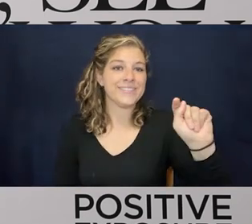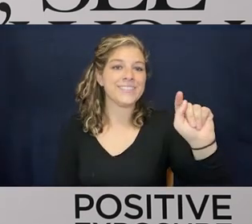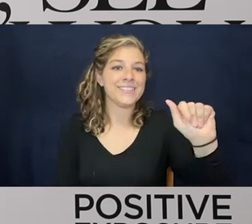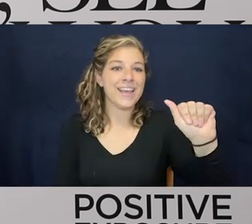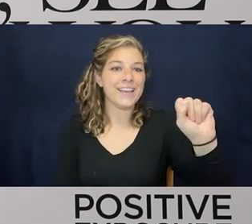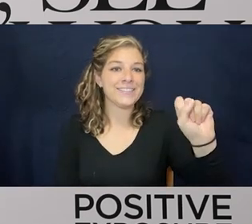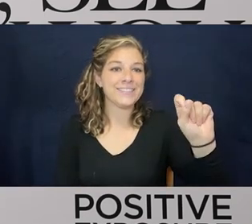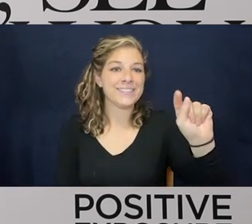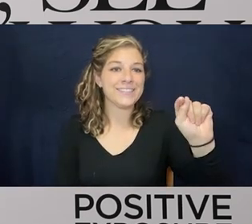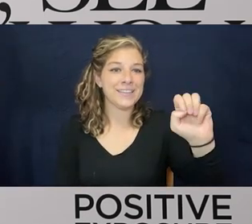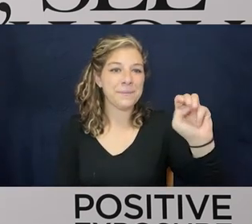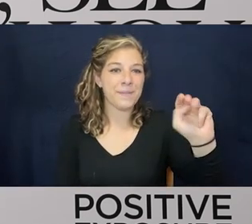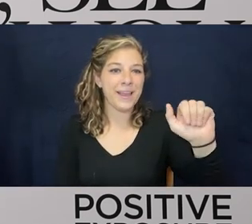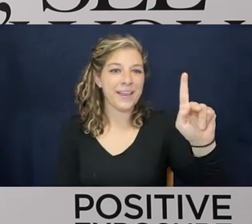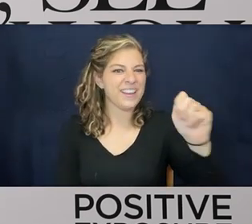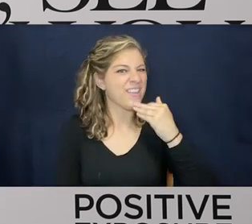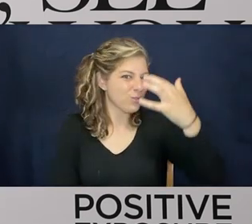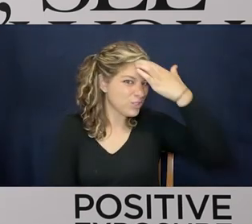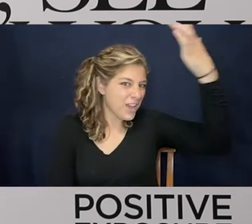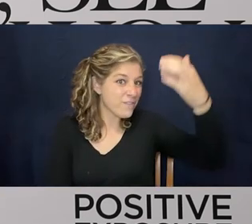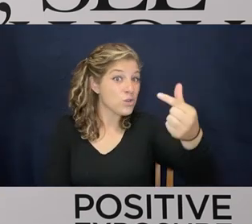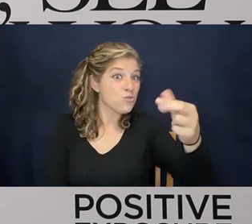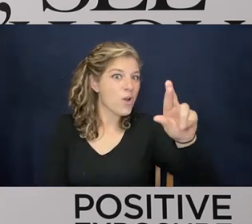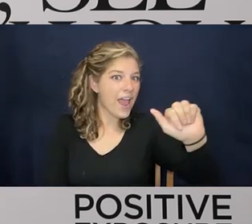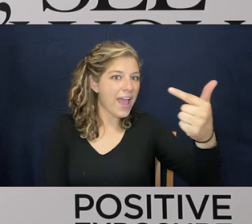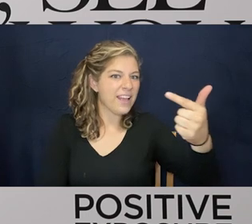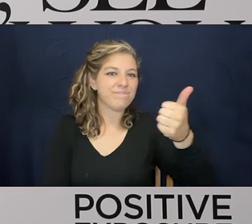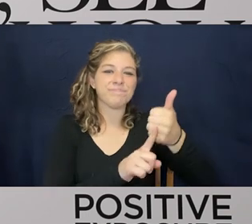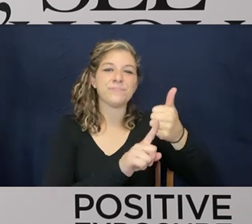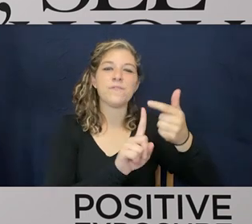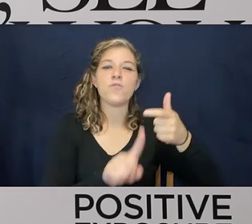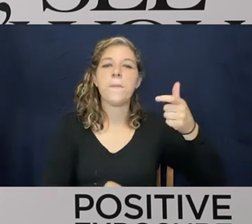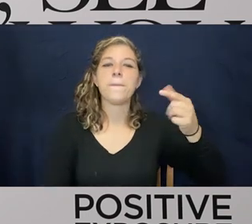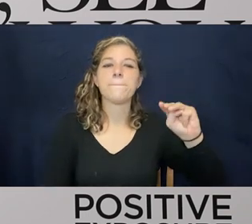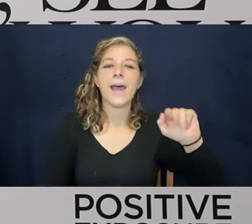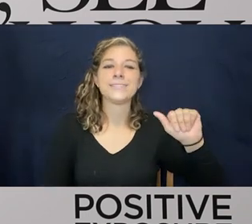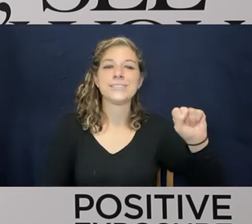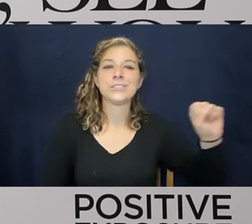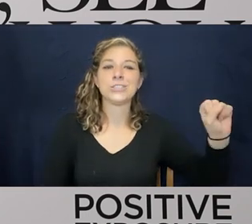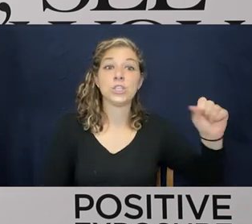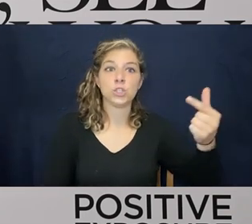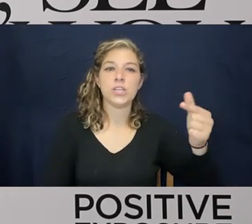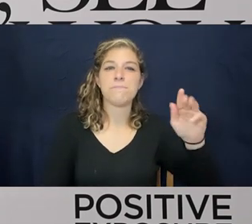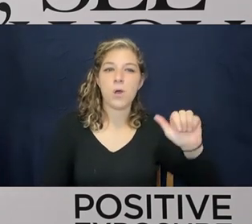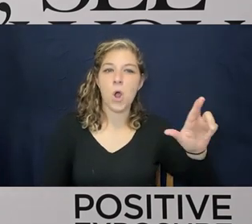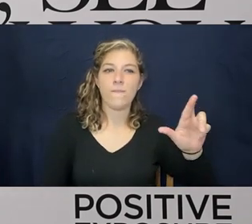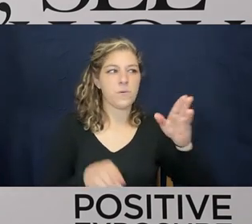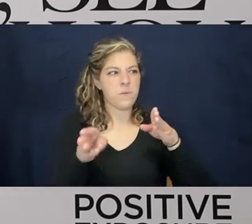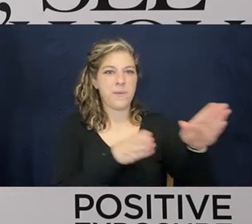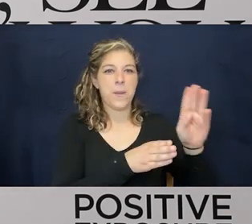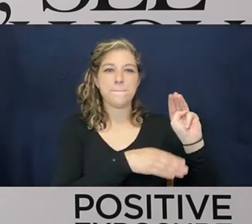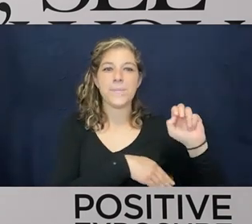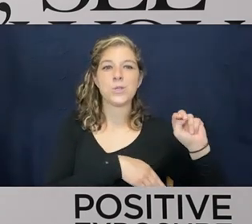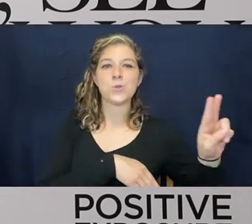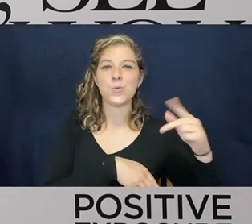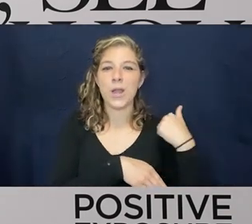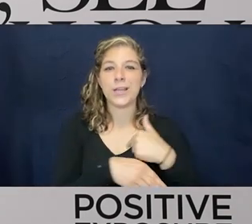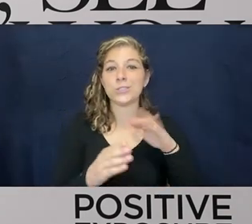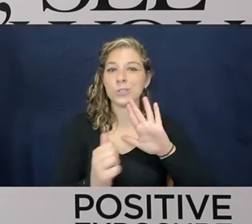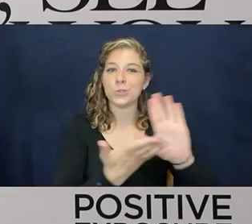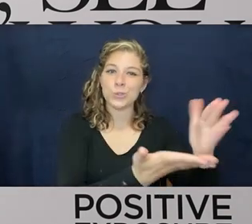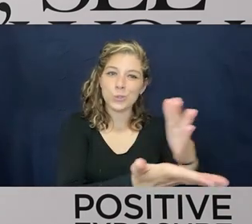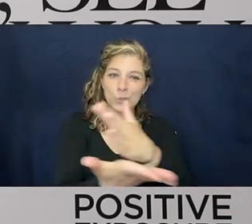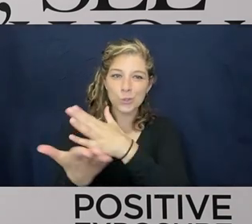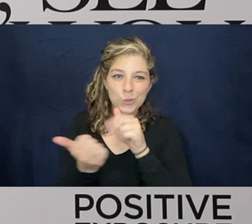TasteMade. And thank you to the fabulous chef Greg Brackman of G-Bar in Swampscott, Massachusetts, for preparing the menu and letting us